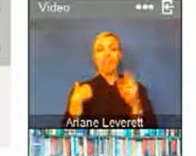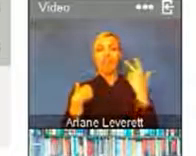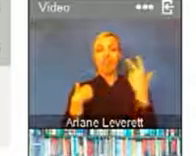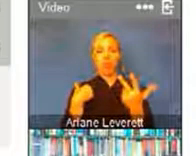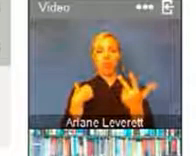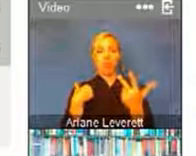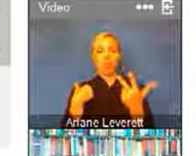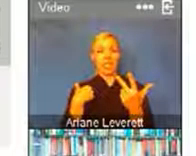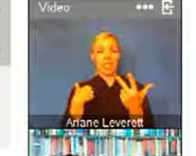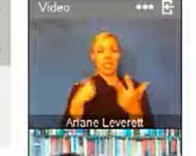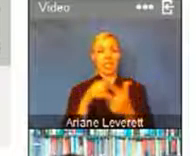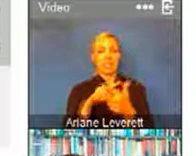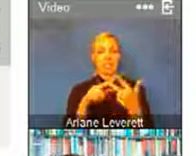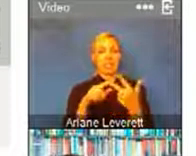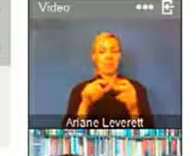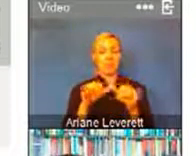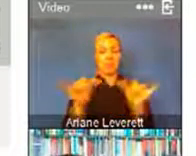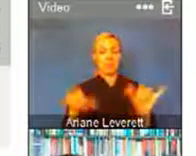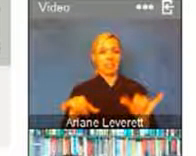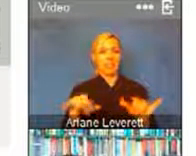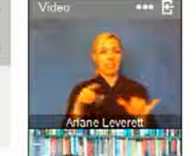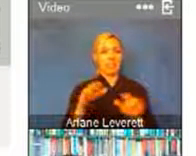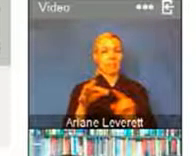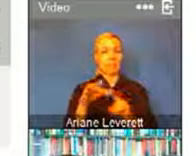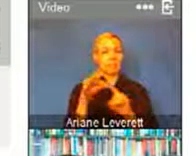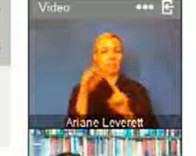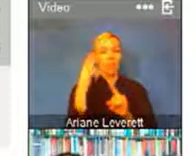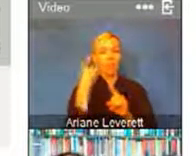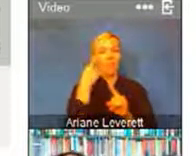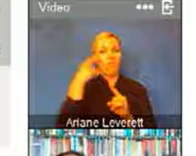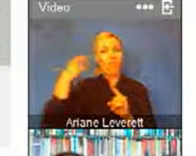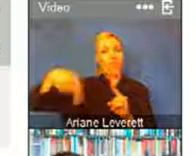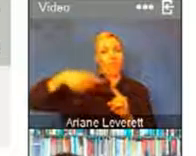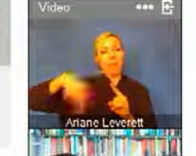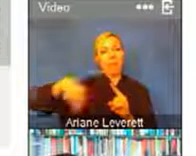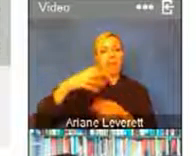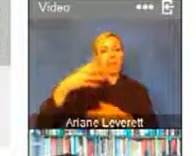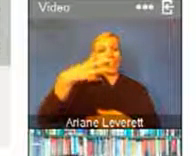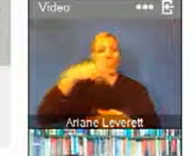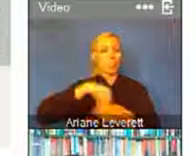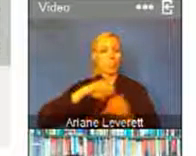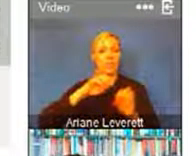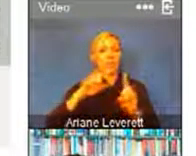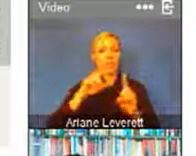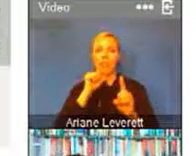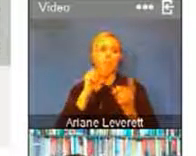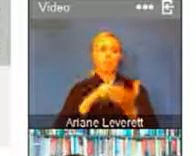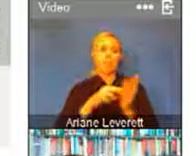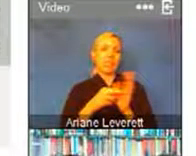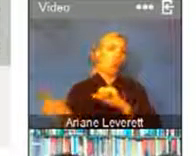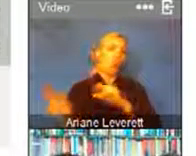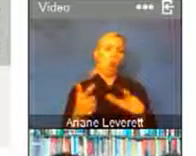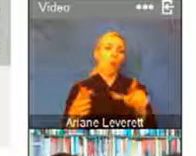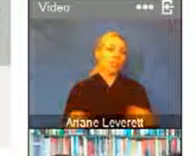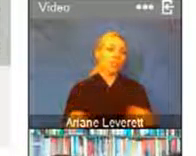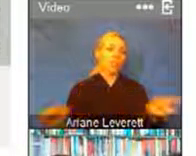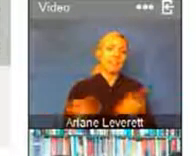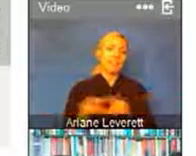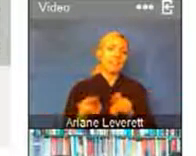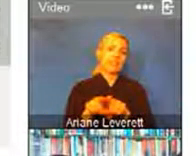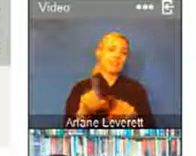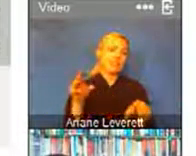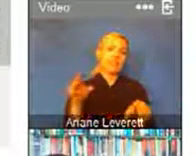the development and implementation of monitoring systems and research projects. Here in the last point, it's interesting to